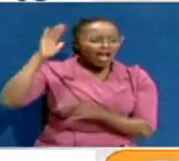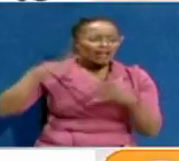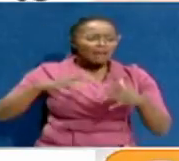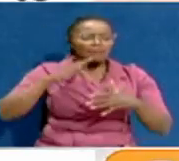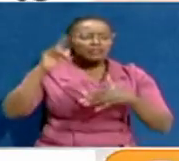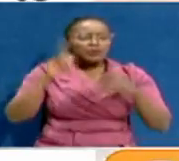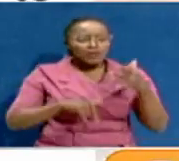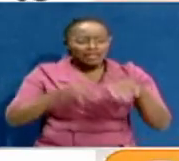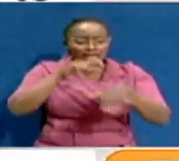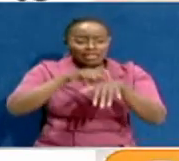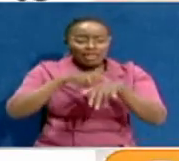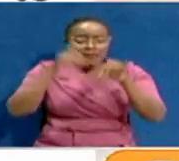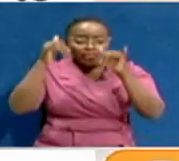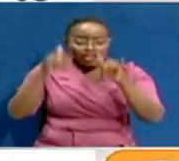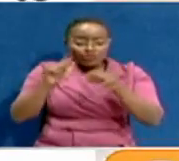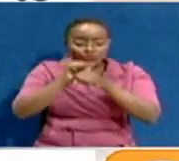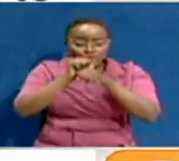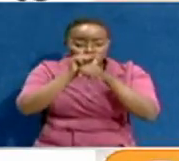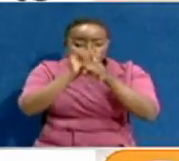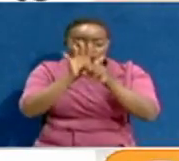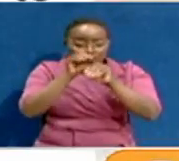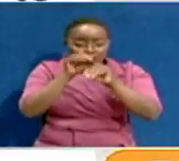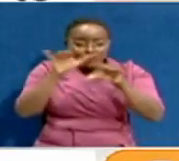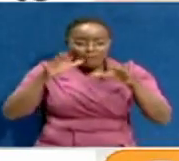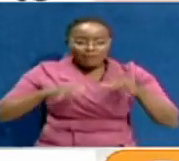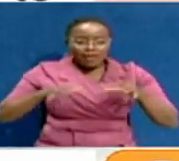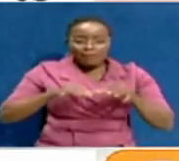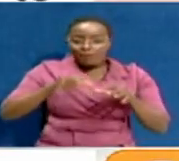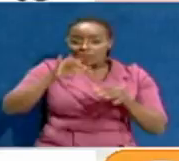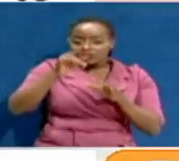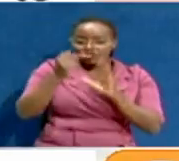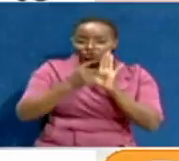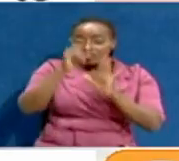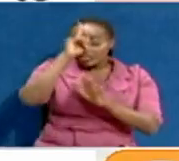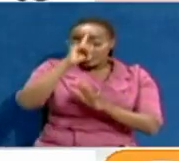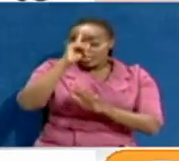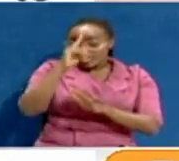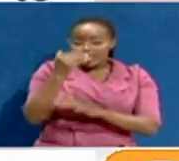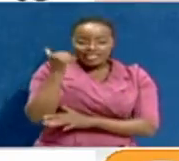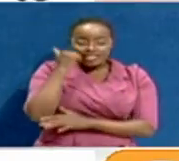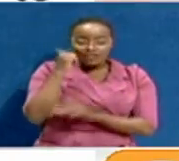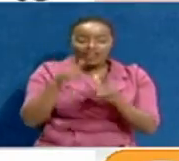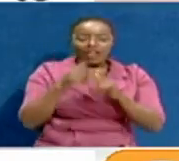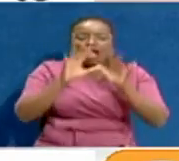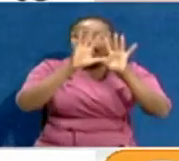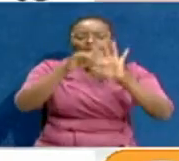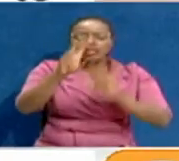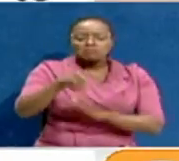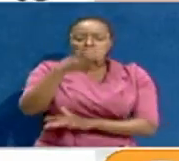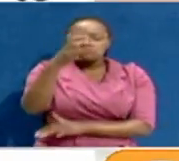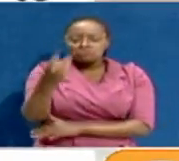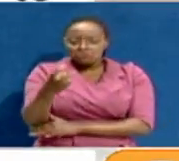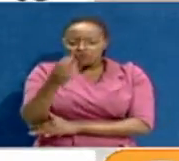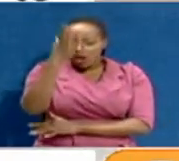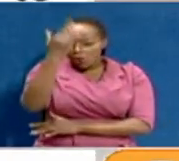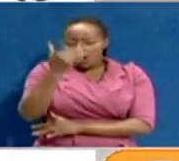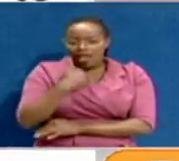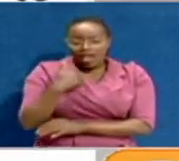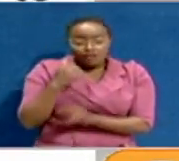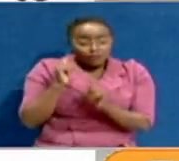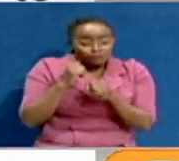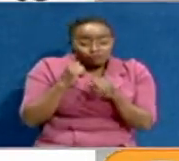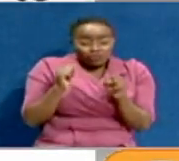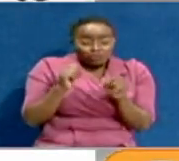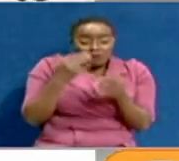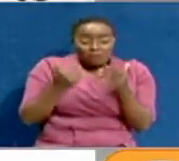people say that during this new wave, some people don't show serious symptoms and then they suddenly succumb to the disease. It seems highly unlikely,